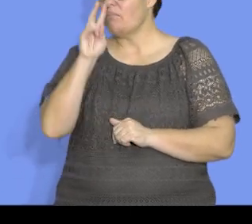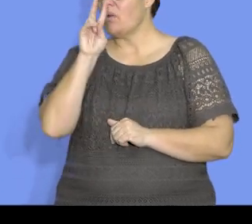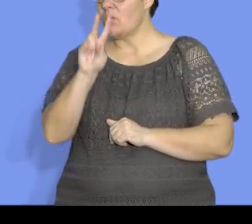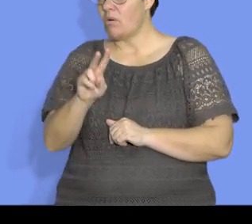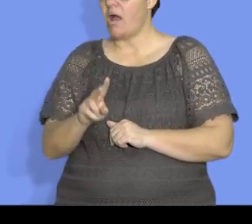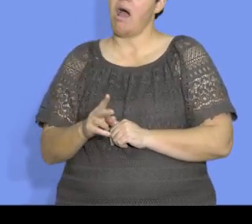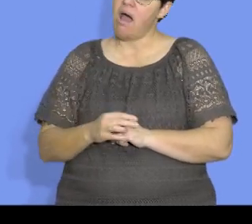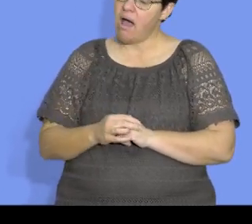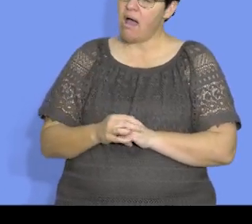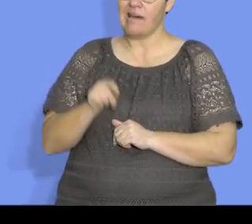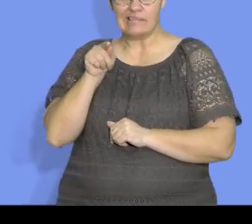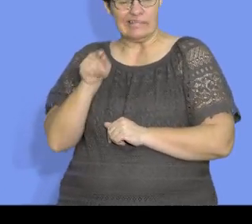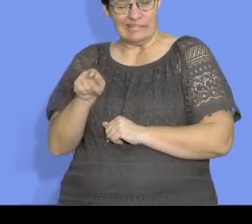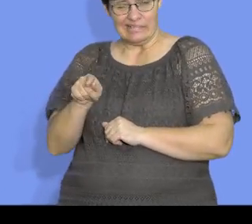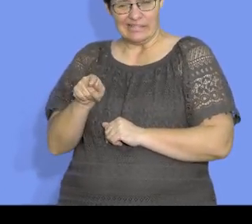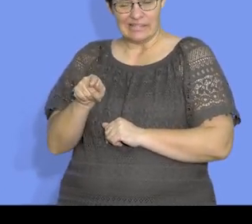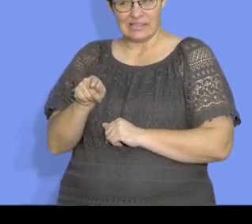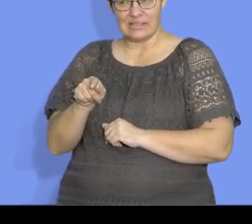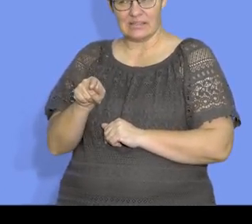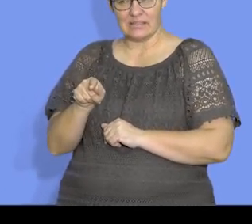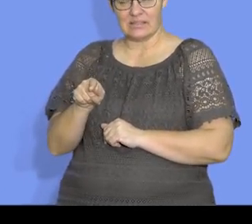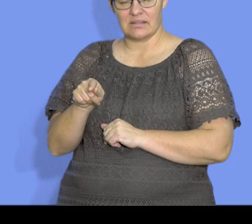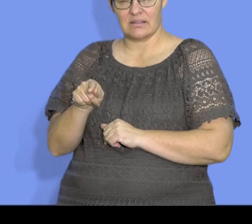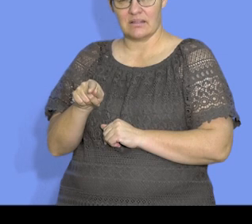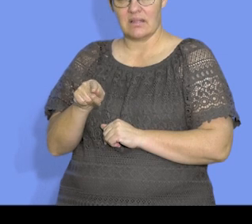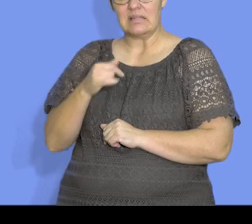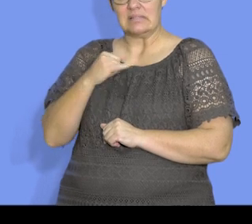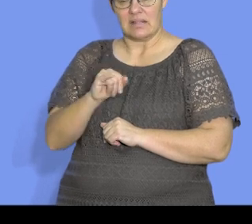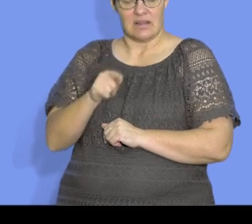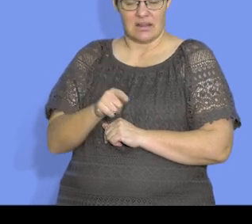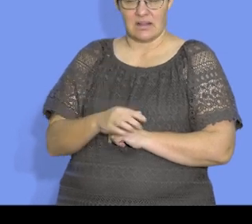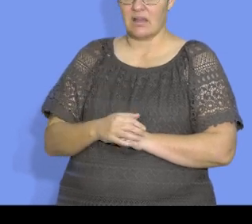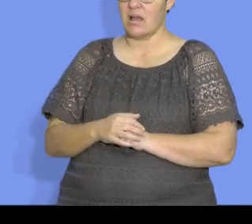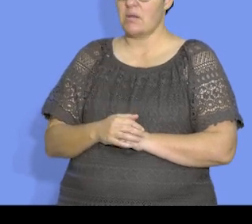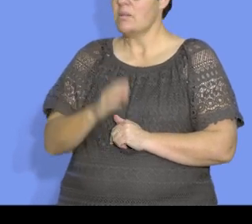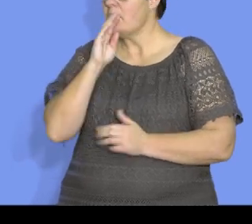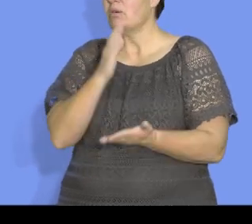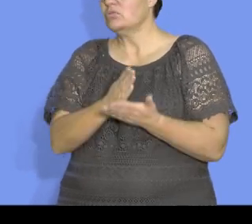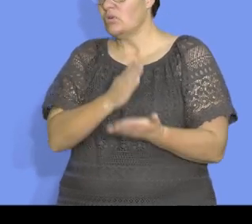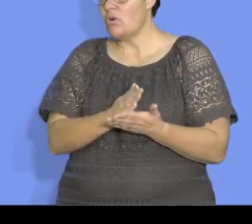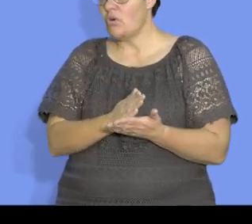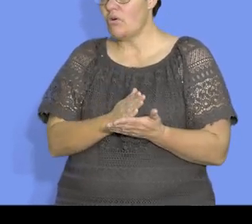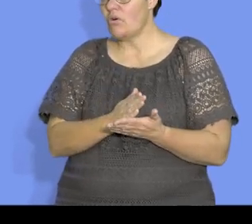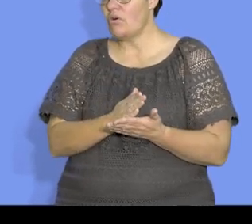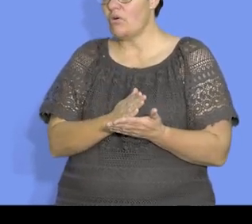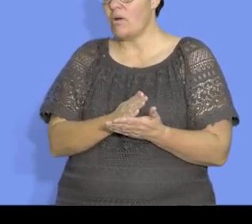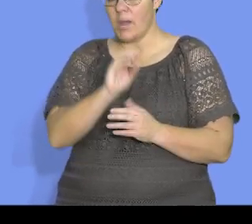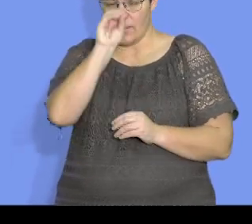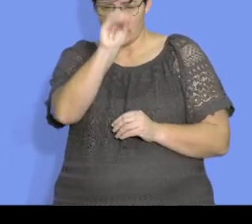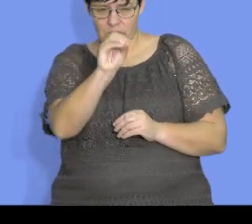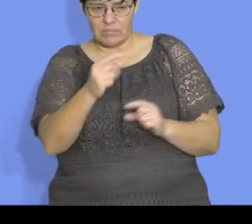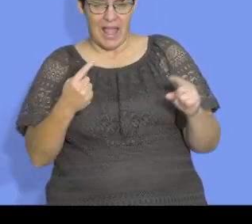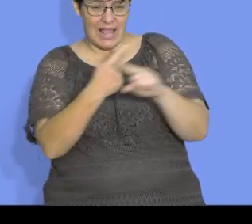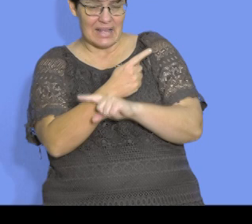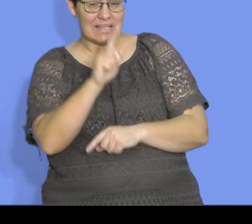say, if we were to look at this and say, let that be that's still over there, let's make sure that we're going